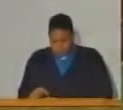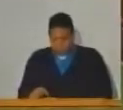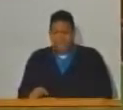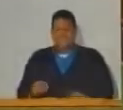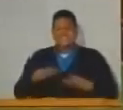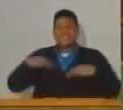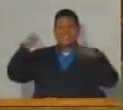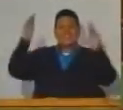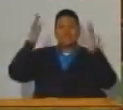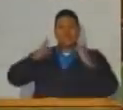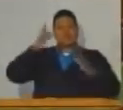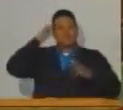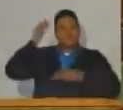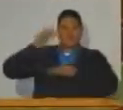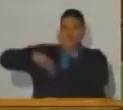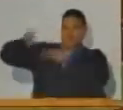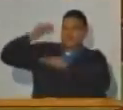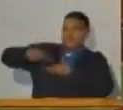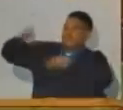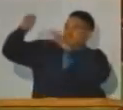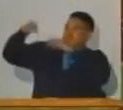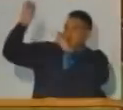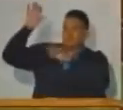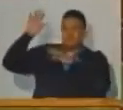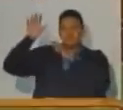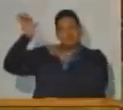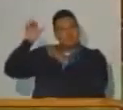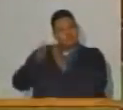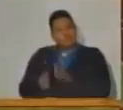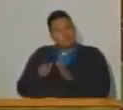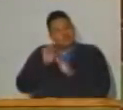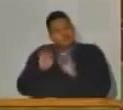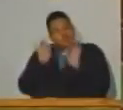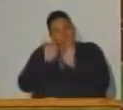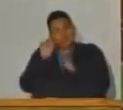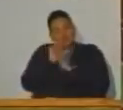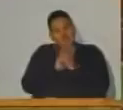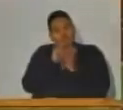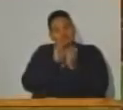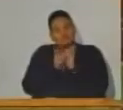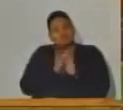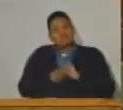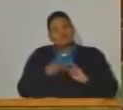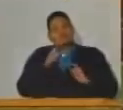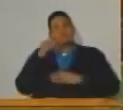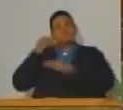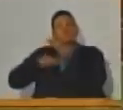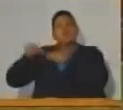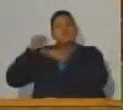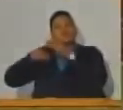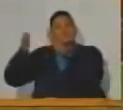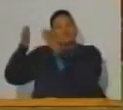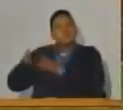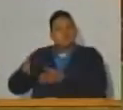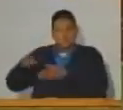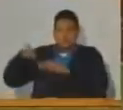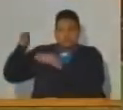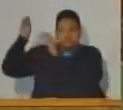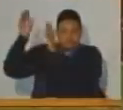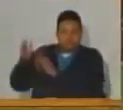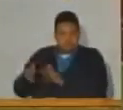Trafficking in persons. Important piece of legislation amending the Trafficking in Persons